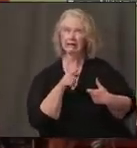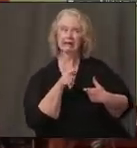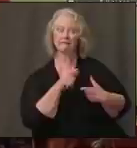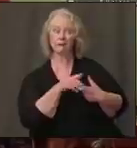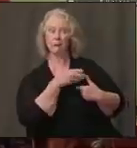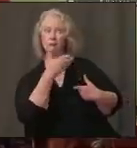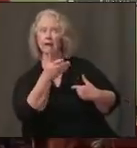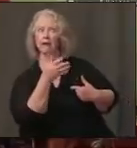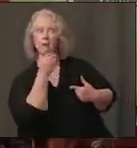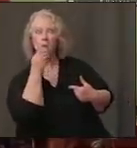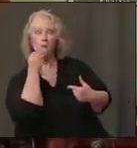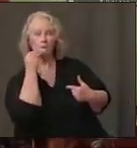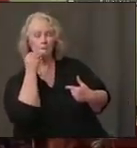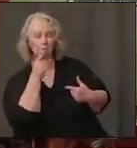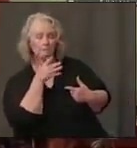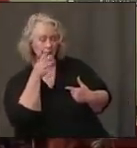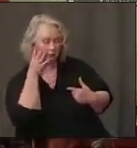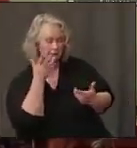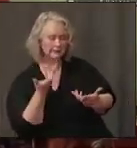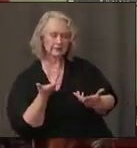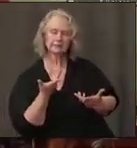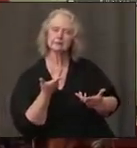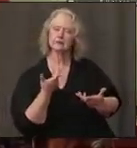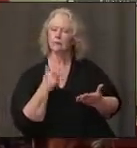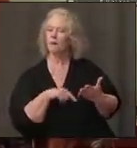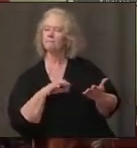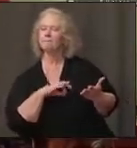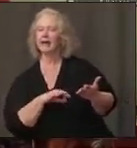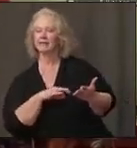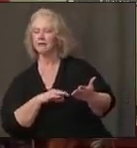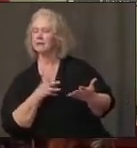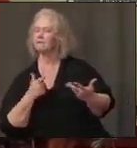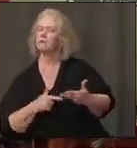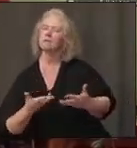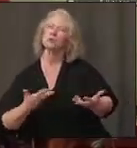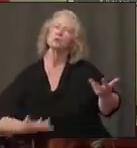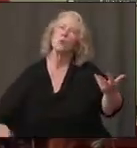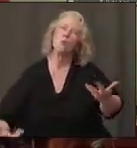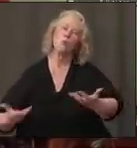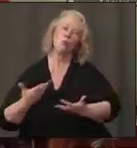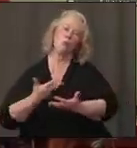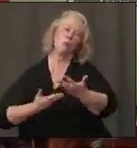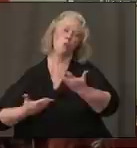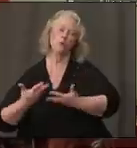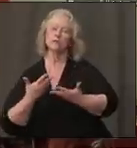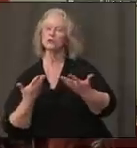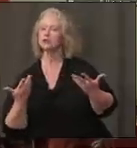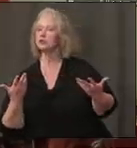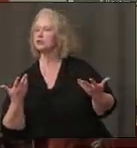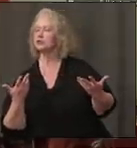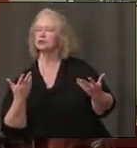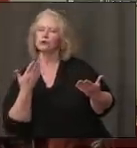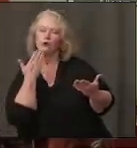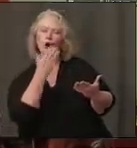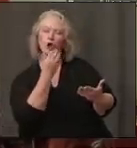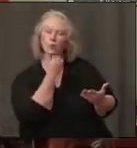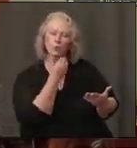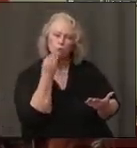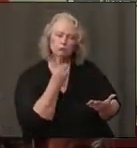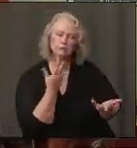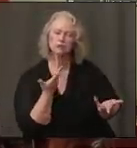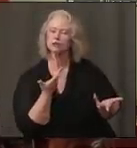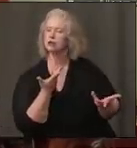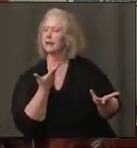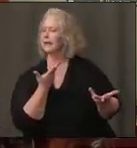home? Similarly, what are the benefits of kids, from socialization to good nutrition